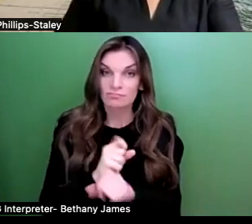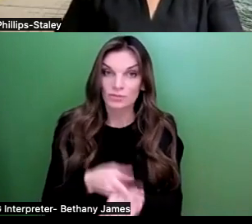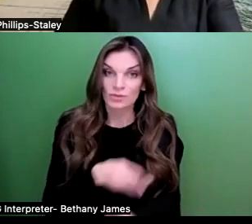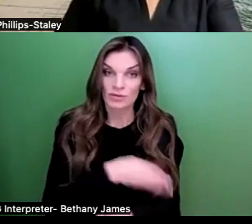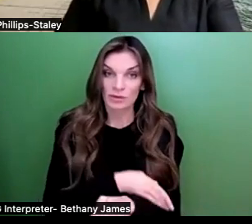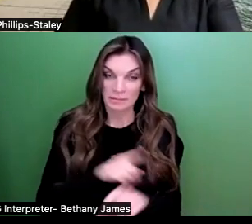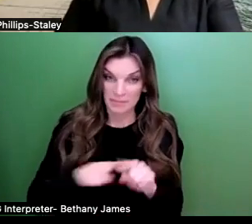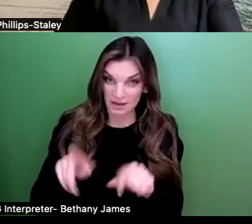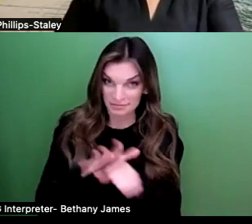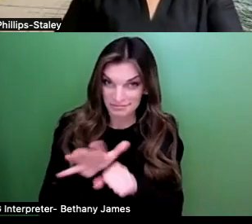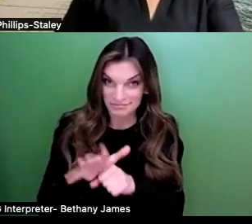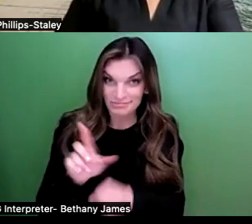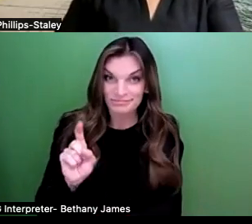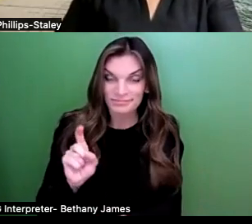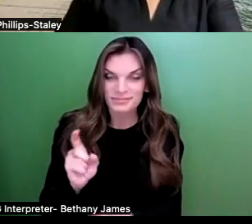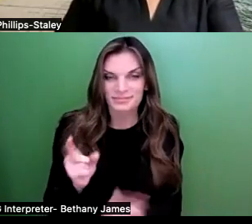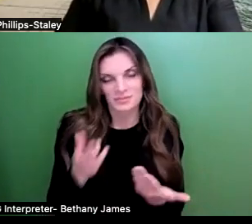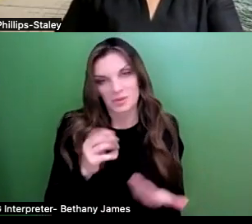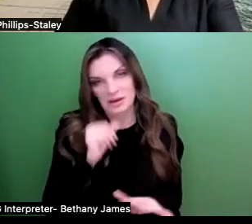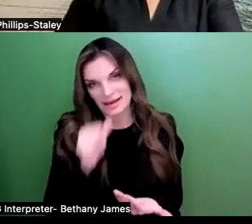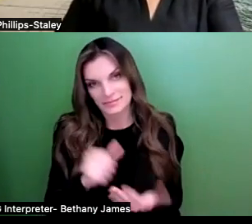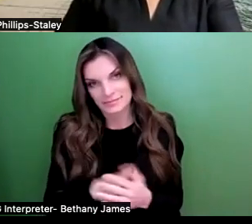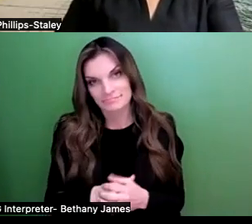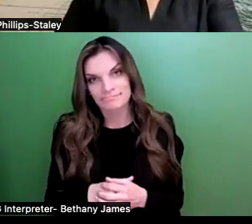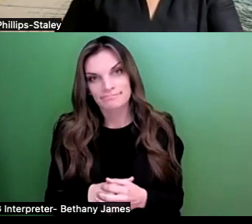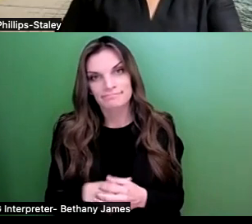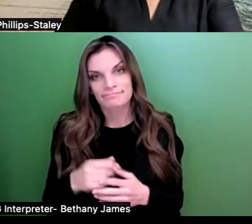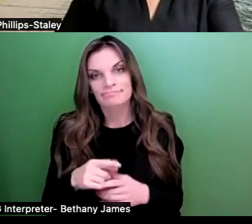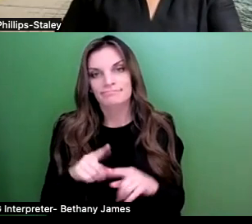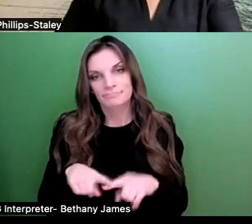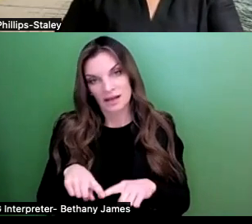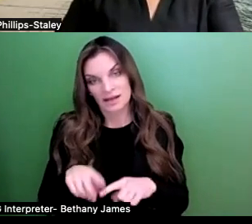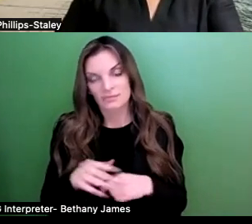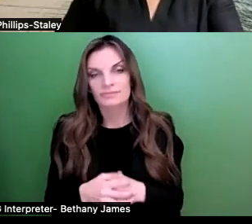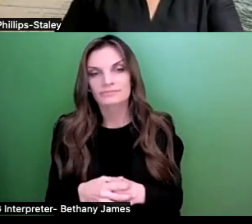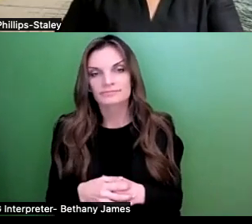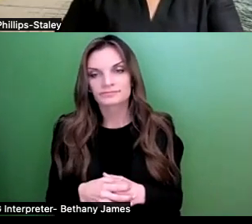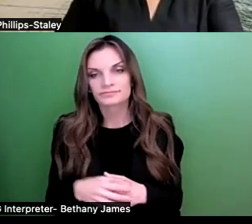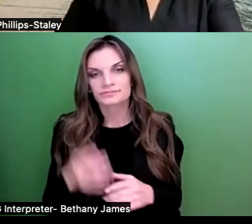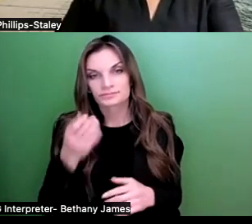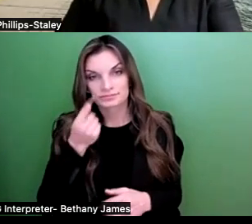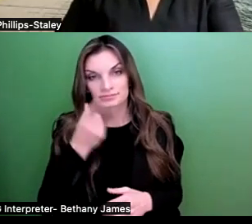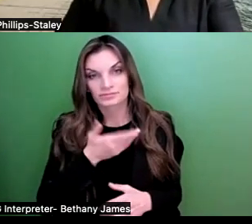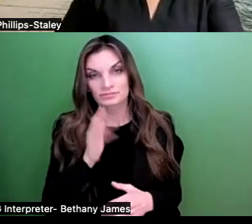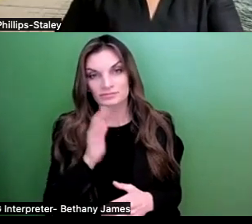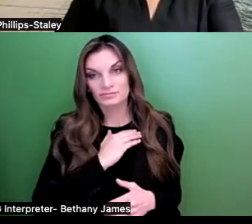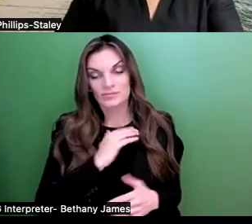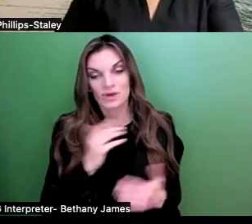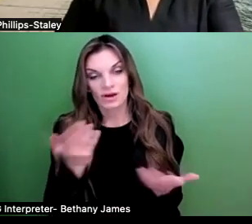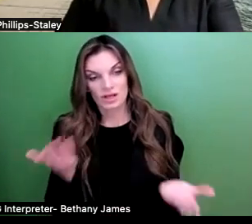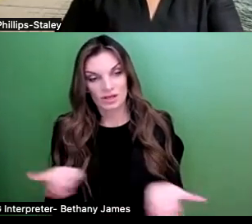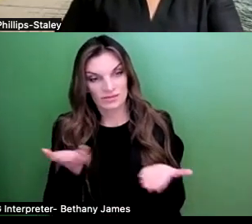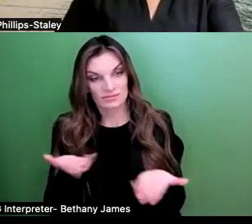enough? Probably not, because I think the forum that we have is not